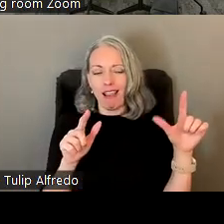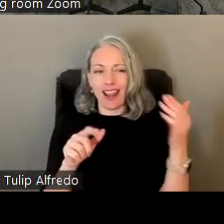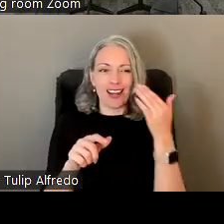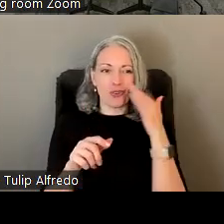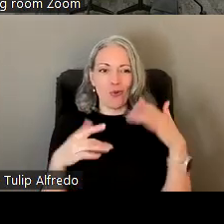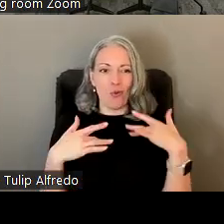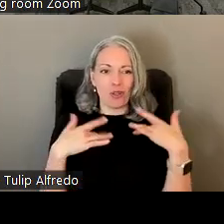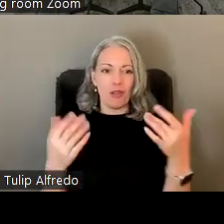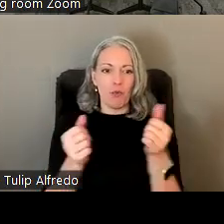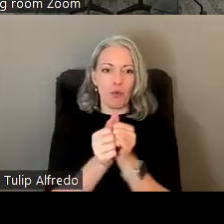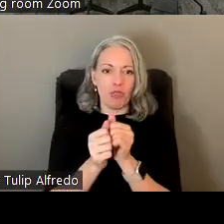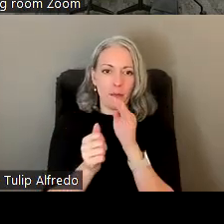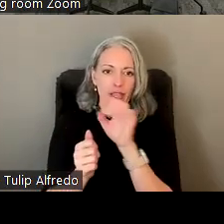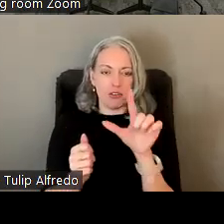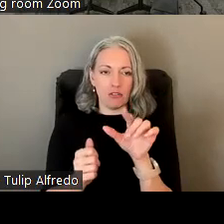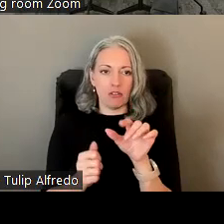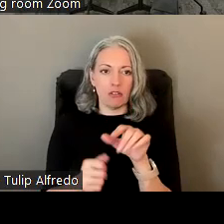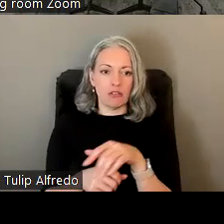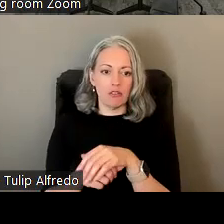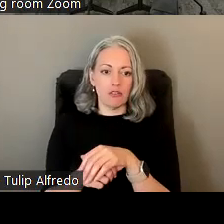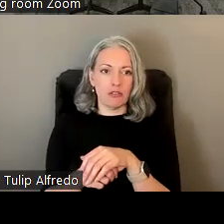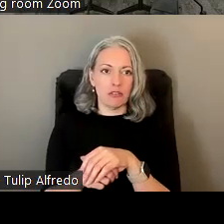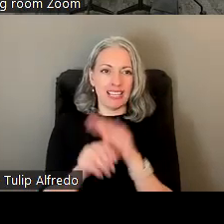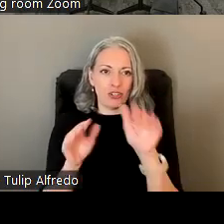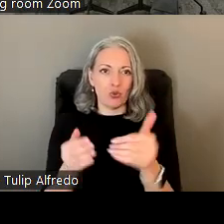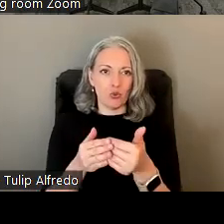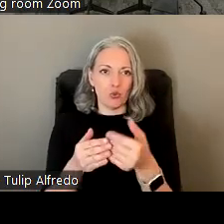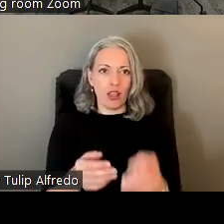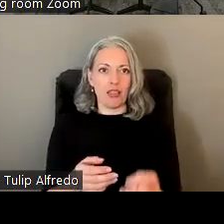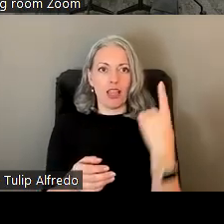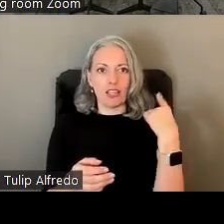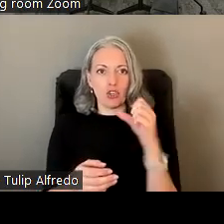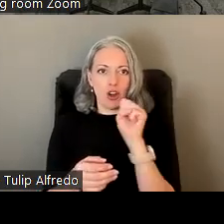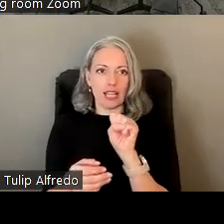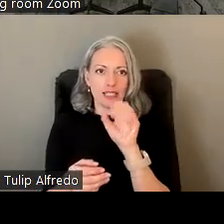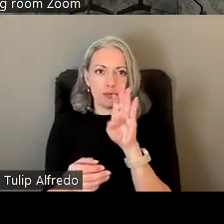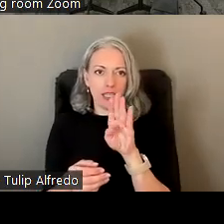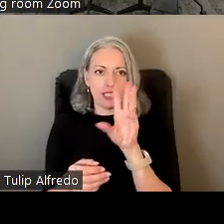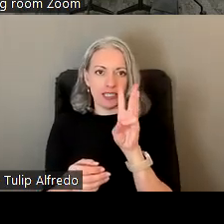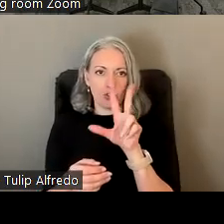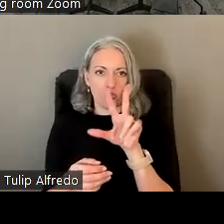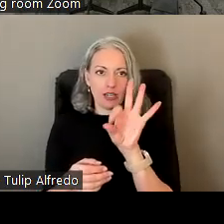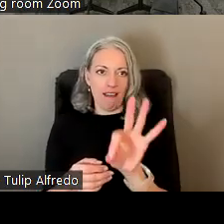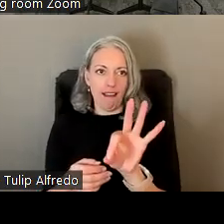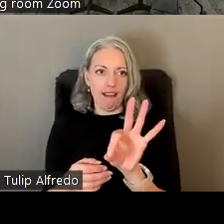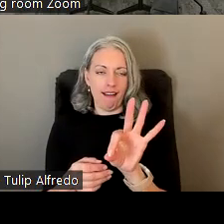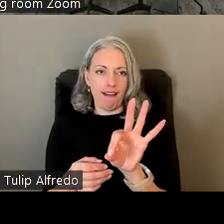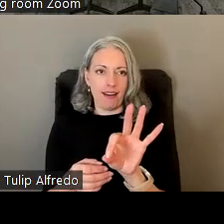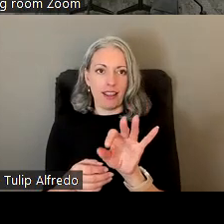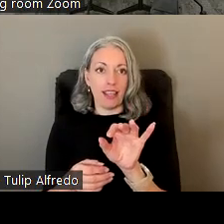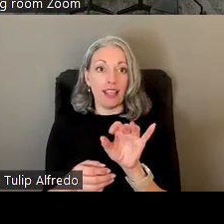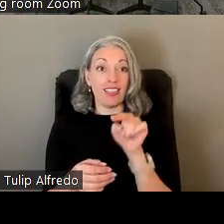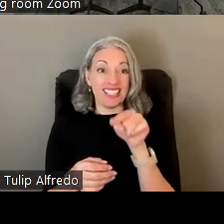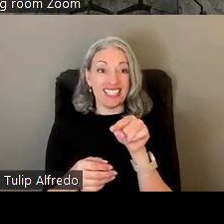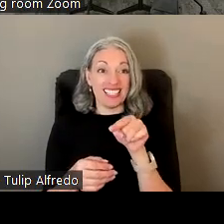SB 639. We introduced that last year during the Dementia Care Aware program. It's over in the Senate.